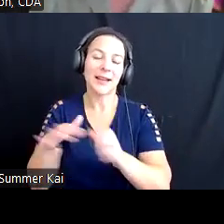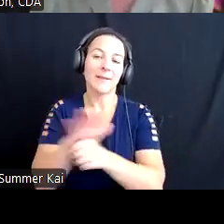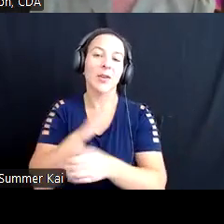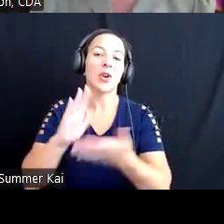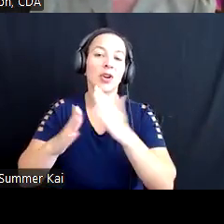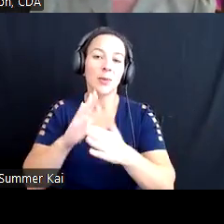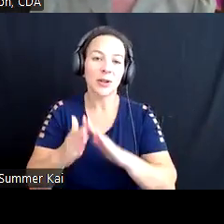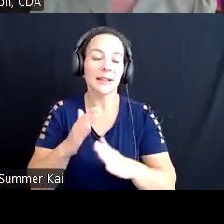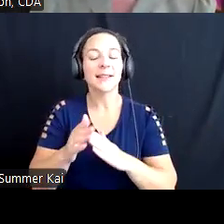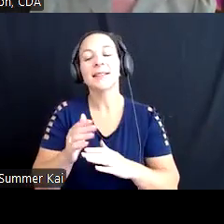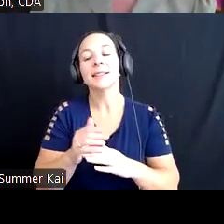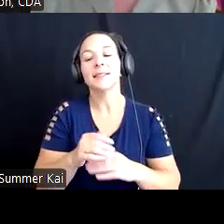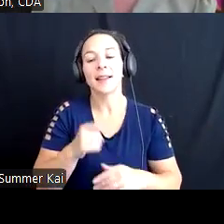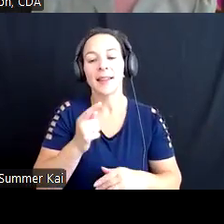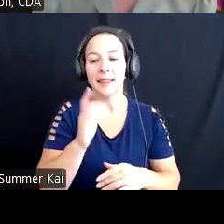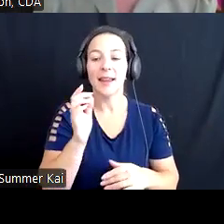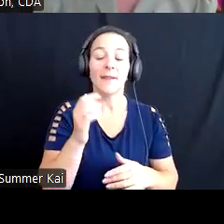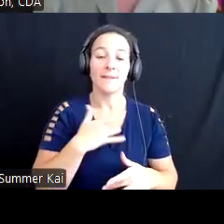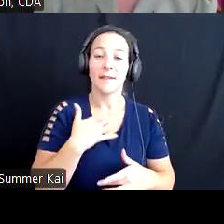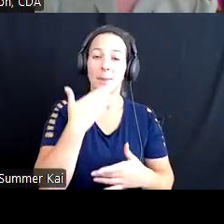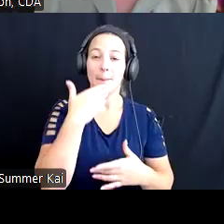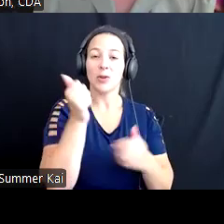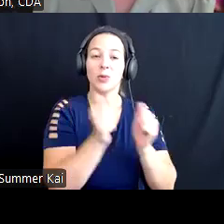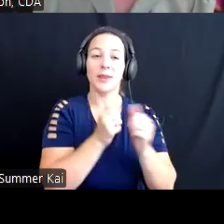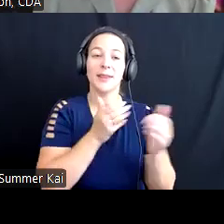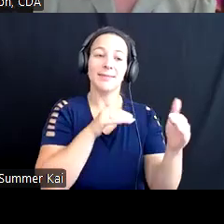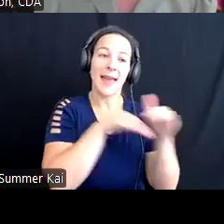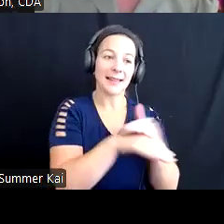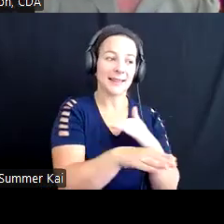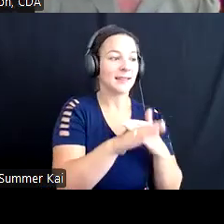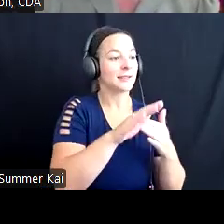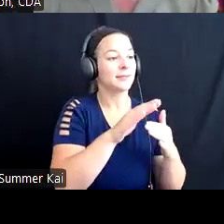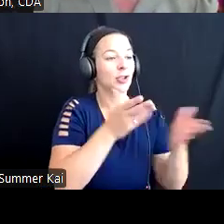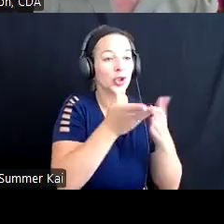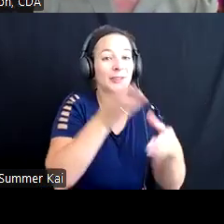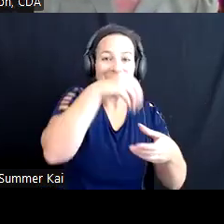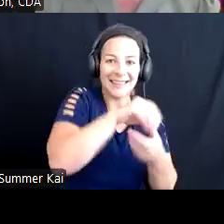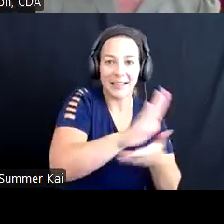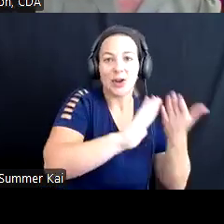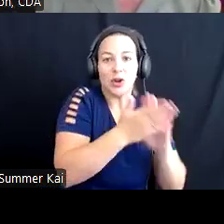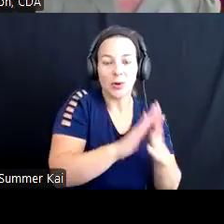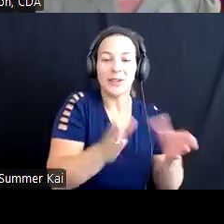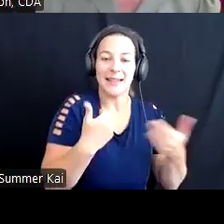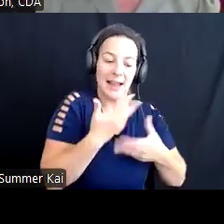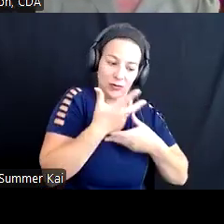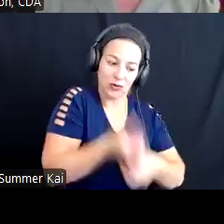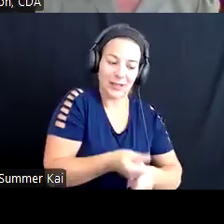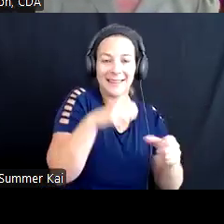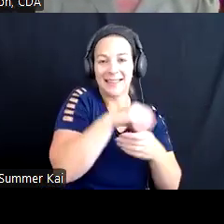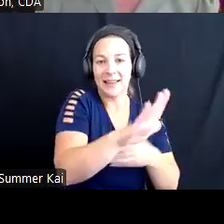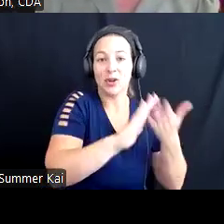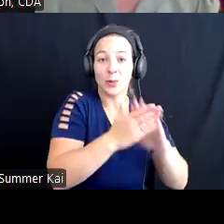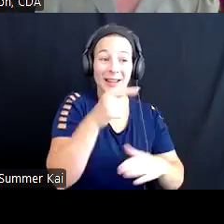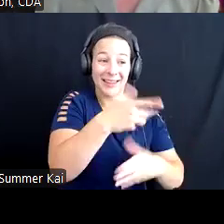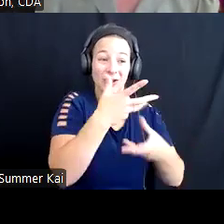trusted community partners or organizations that are embedded within those communities. And in many cases, these trusted community